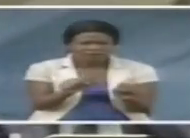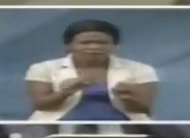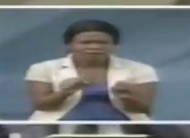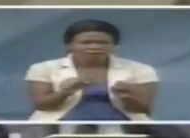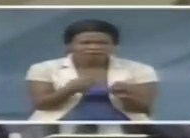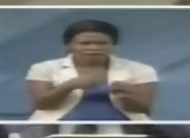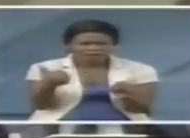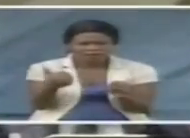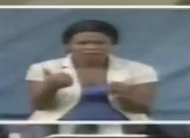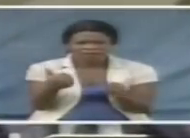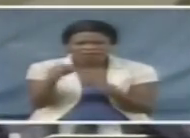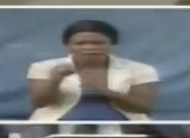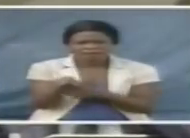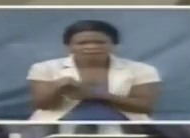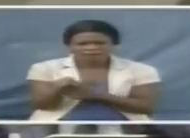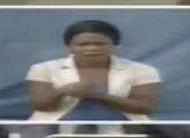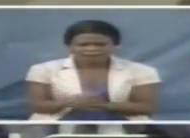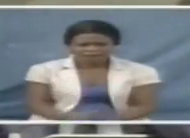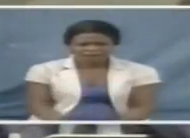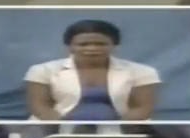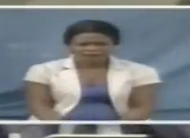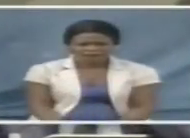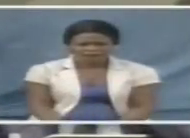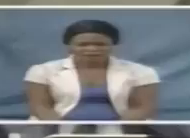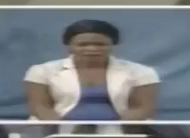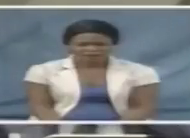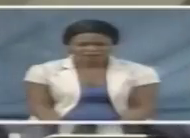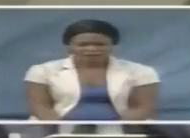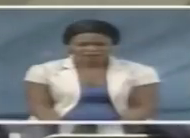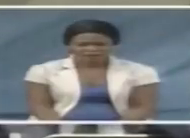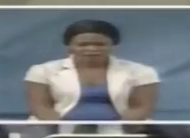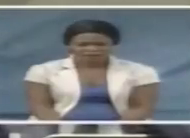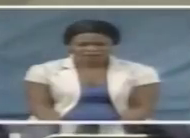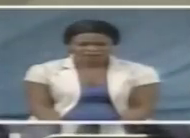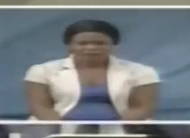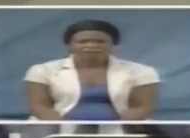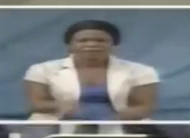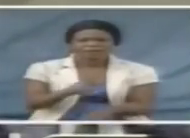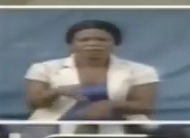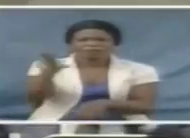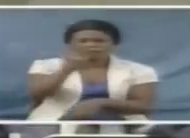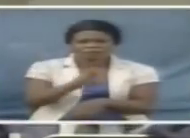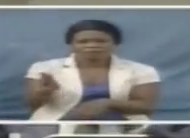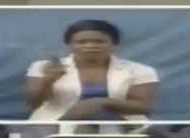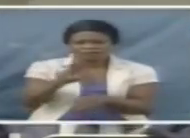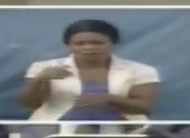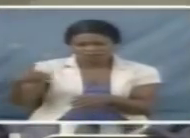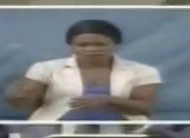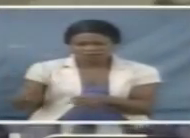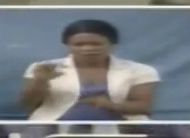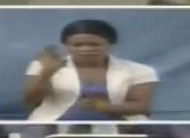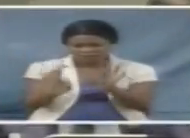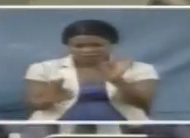to address base erosion and profit shifting. Mr. Speaker, on the